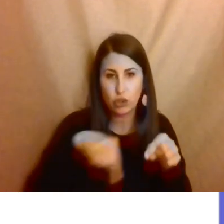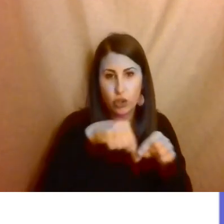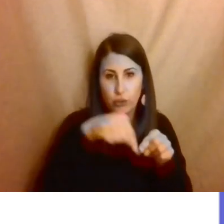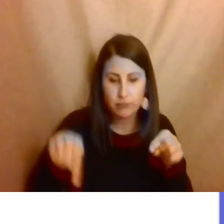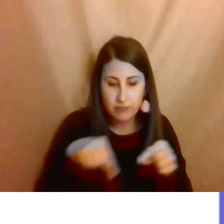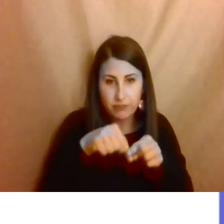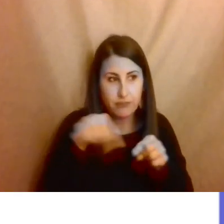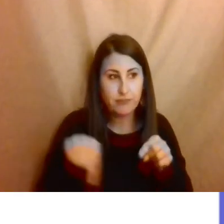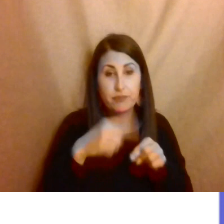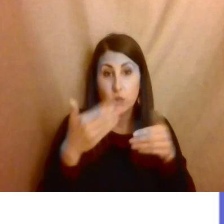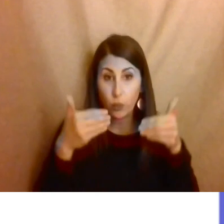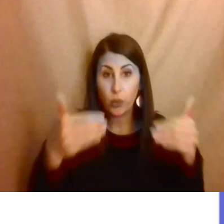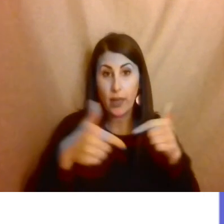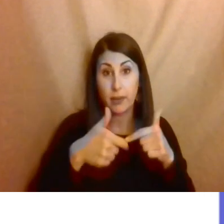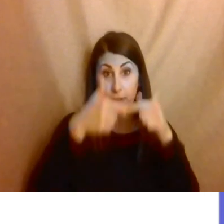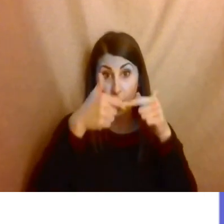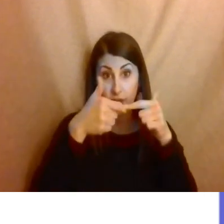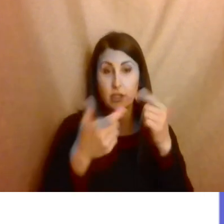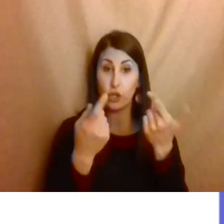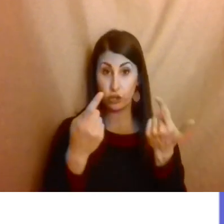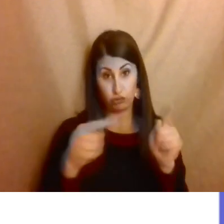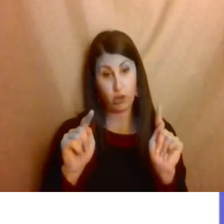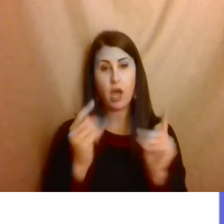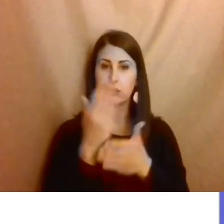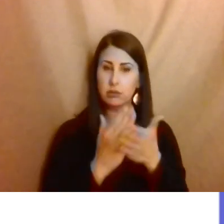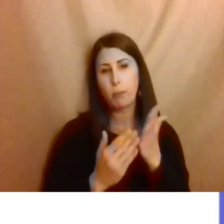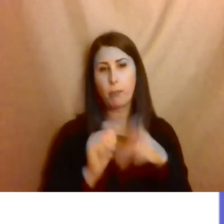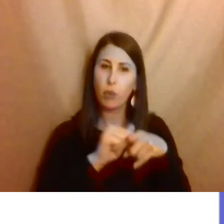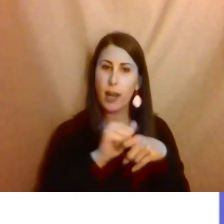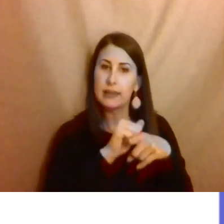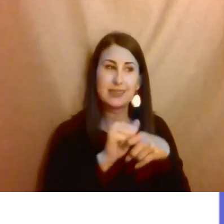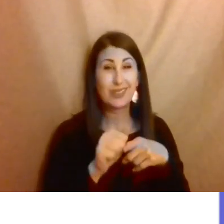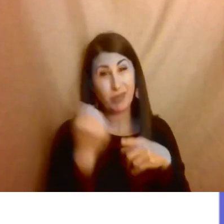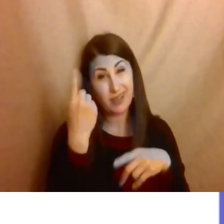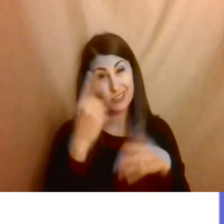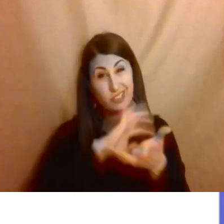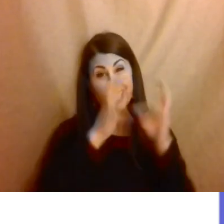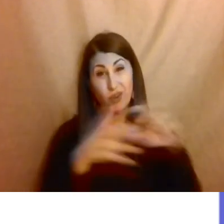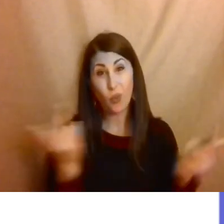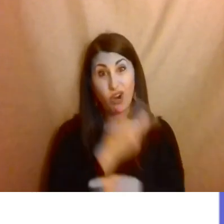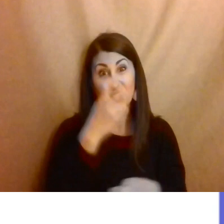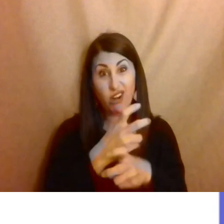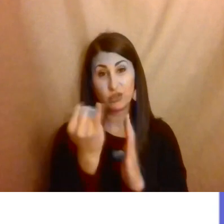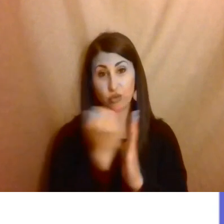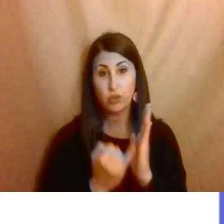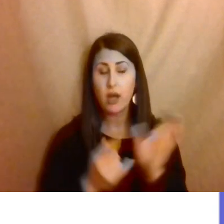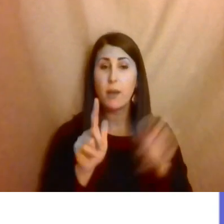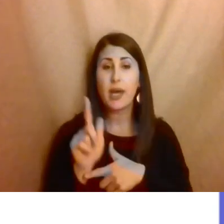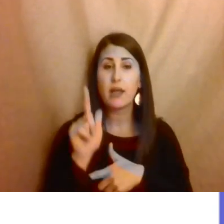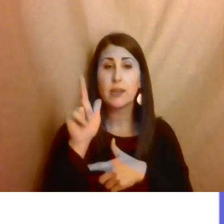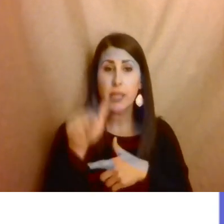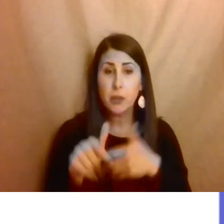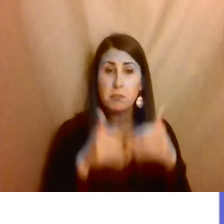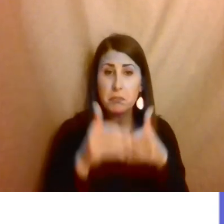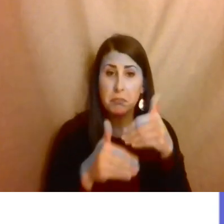the hardest one to draw, but you can get it after a few tries. You just gotta practice. Okay, so go ahead and pause this and draw